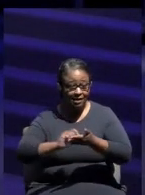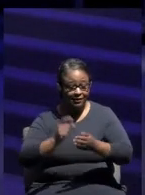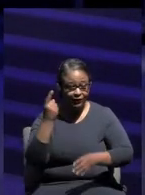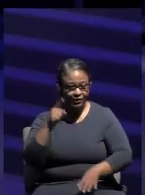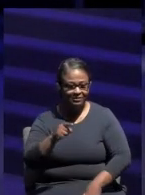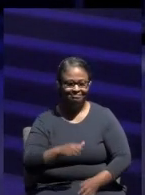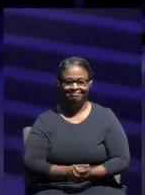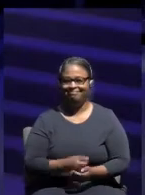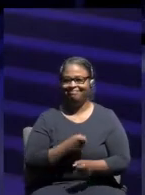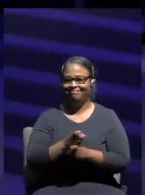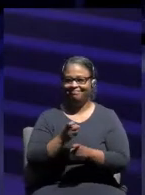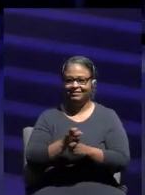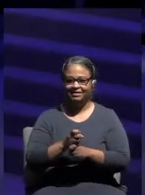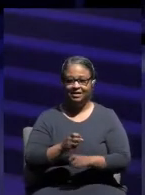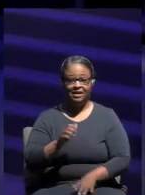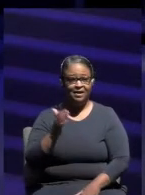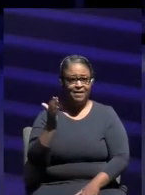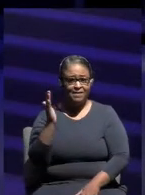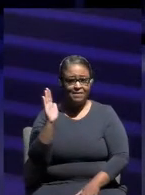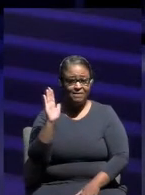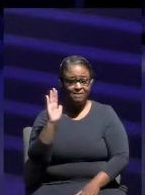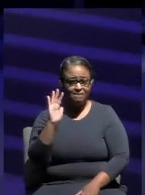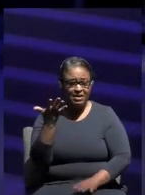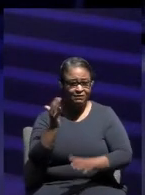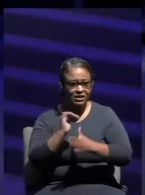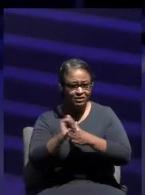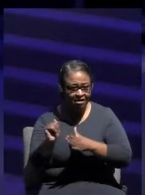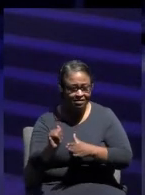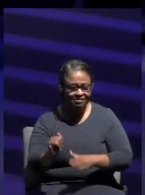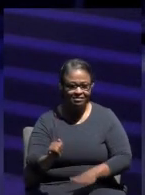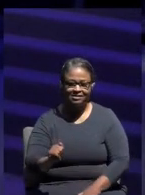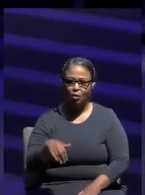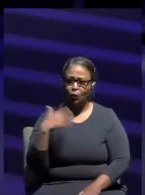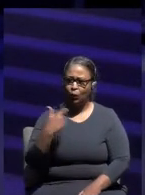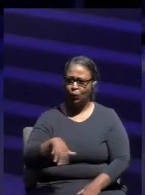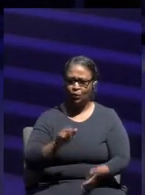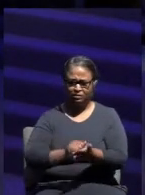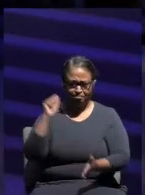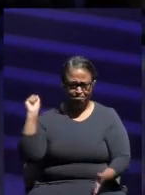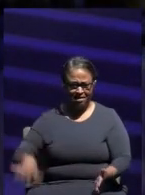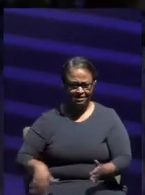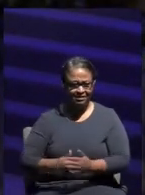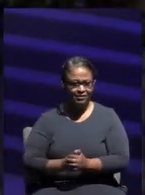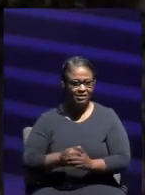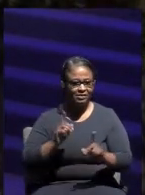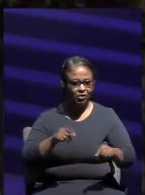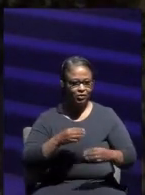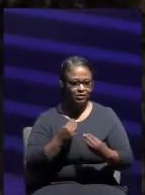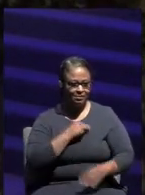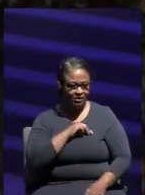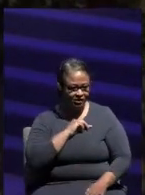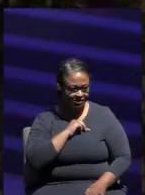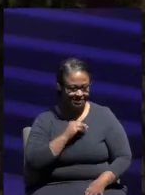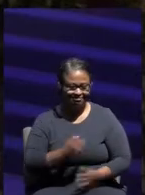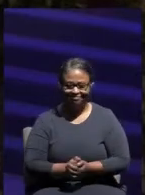Amen. And $50. Oh, man. Oh, my goodness. Going to missions.